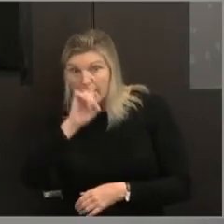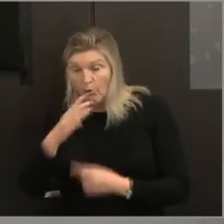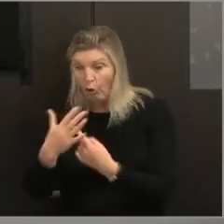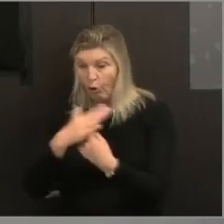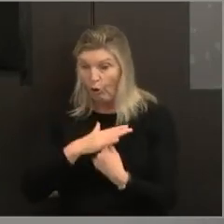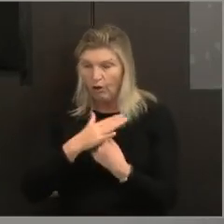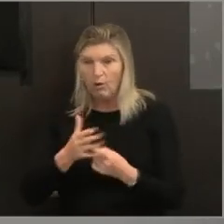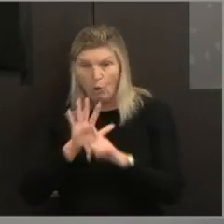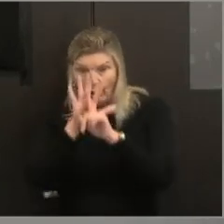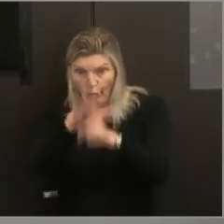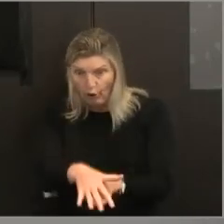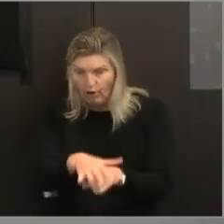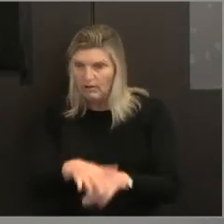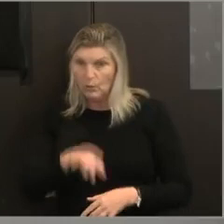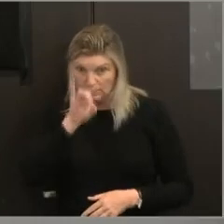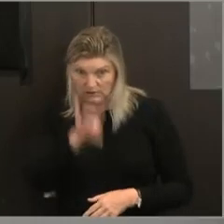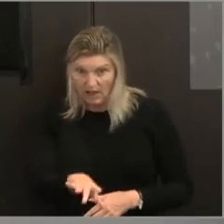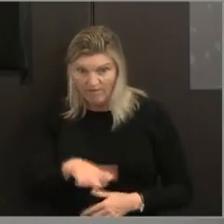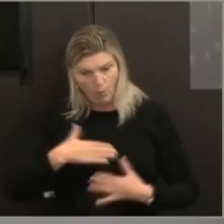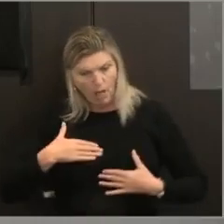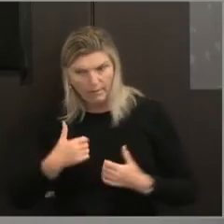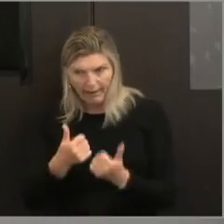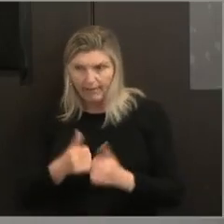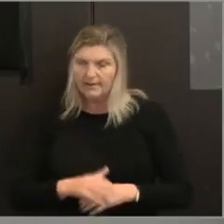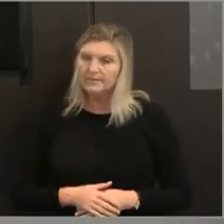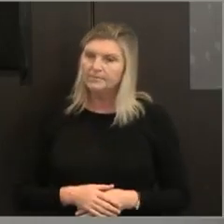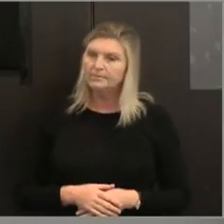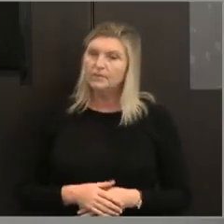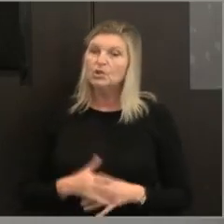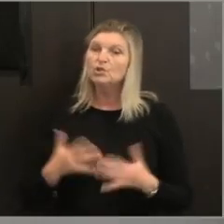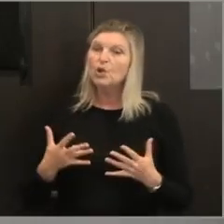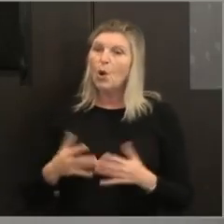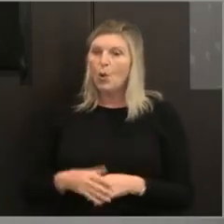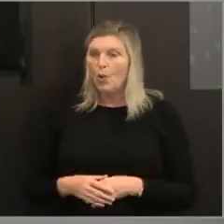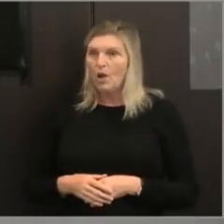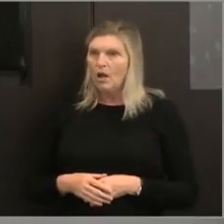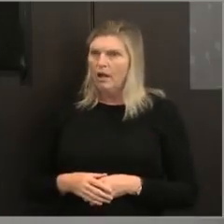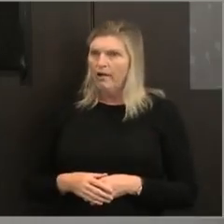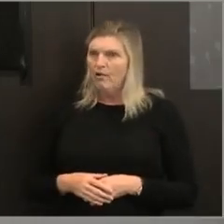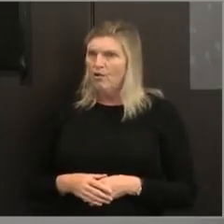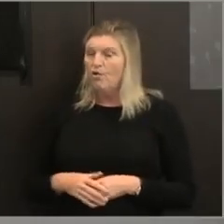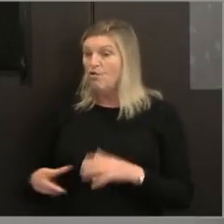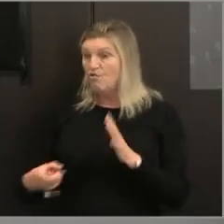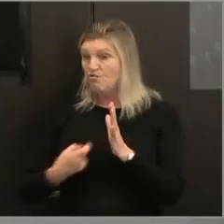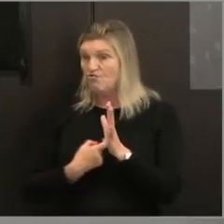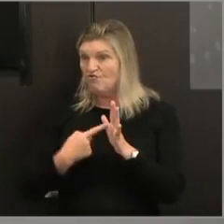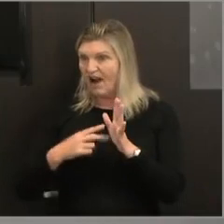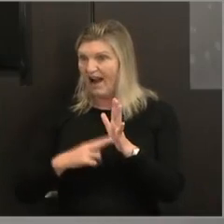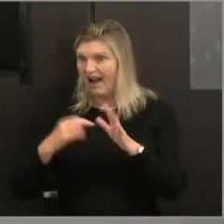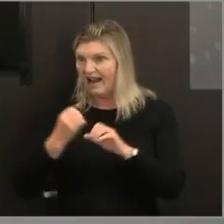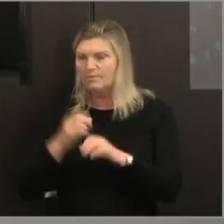own harmony and well-being, so rangatira actively sought a relationship with the Crown through